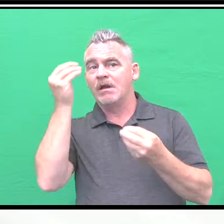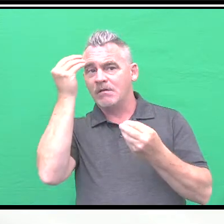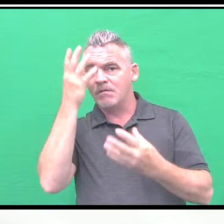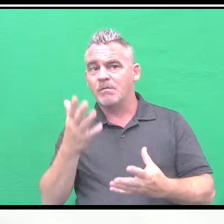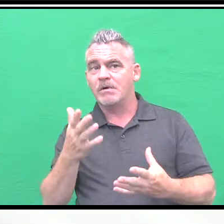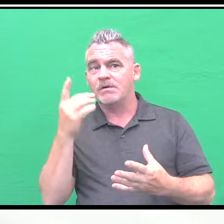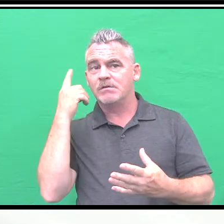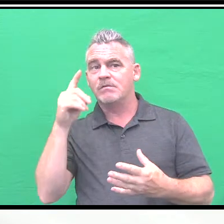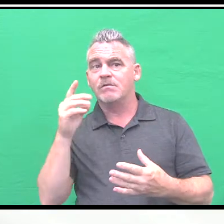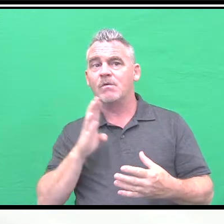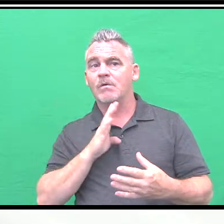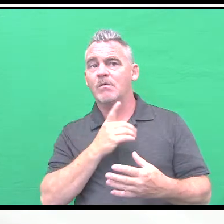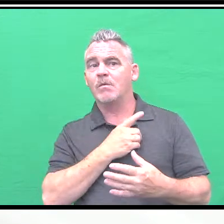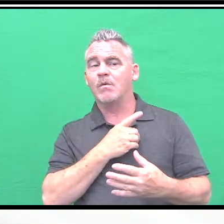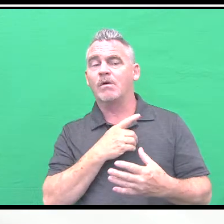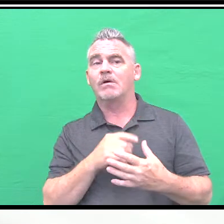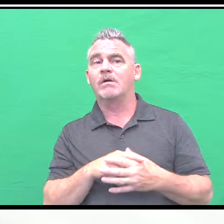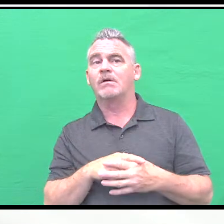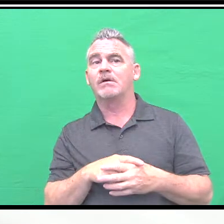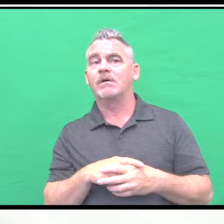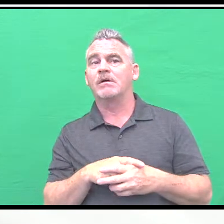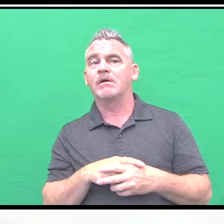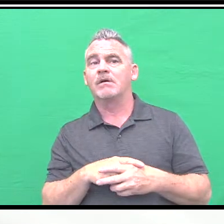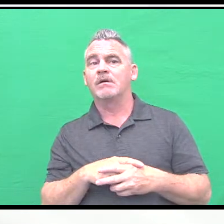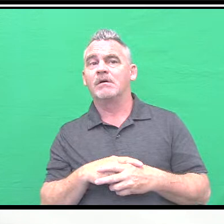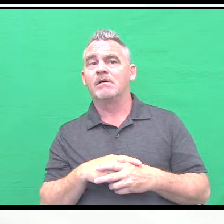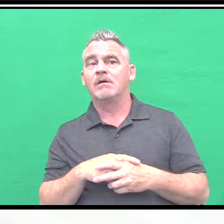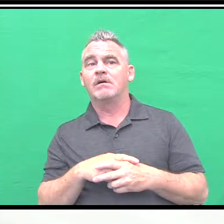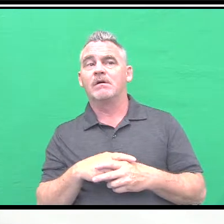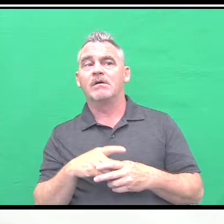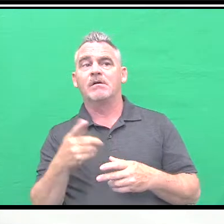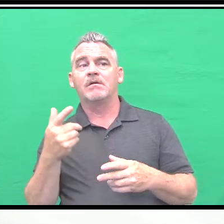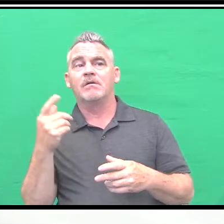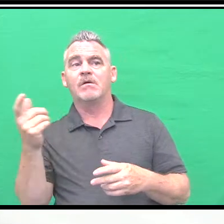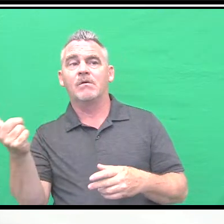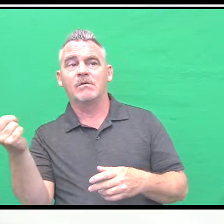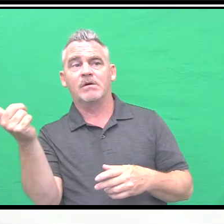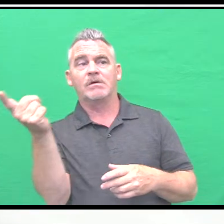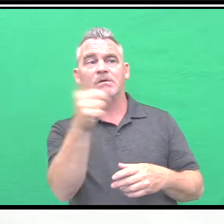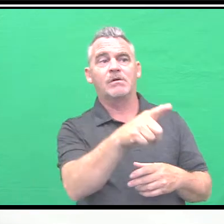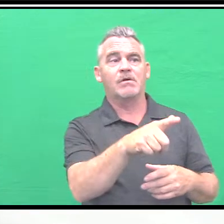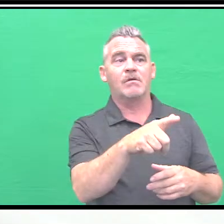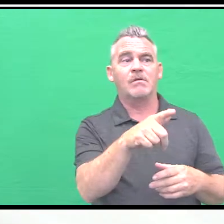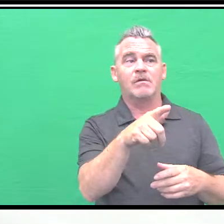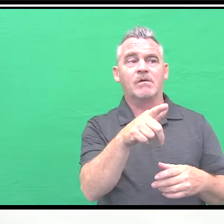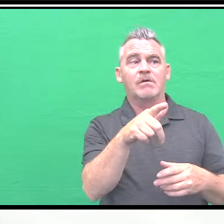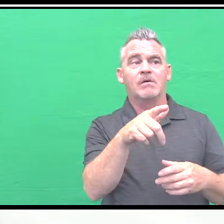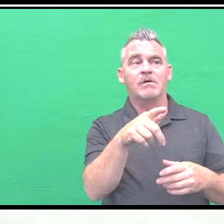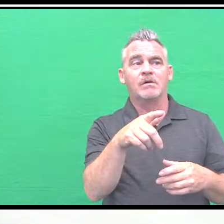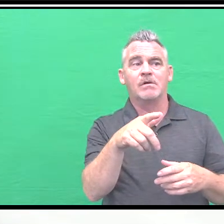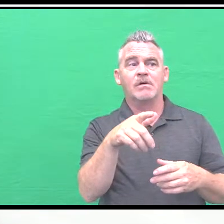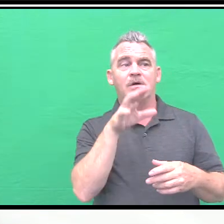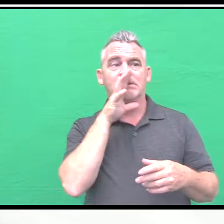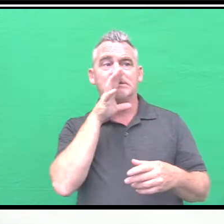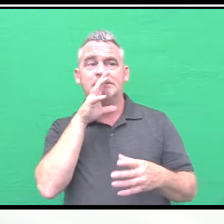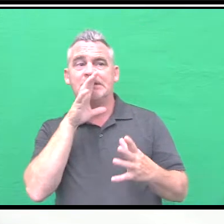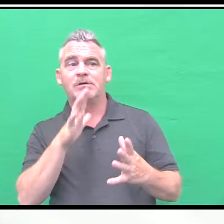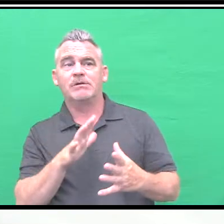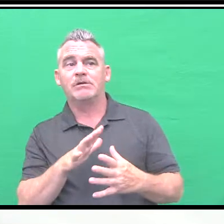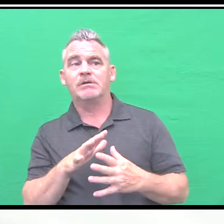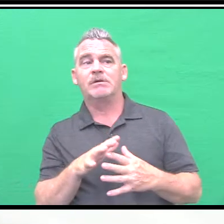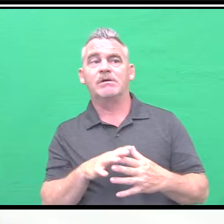board's consideration. So to highlight these main points, I'm going to turn it over to Renee Brunel. To Renee. I'm all hung